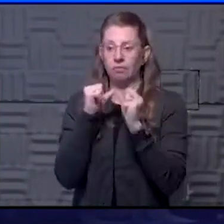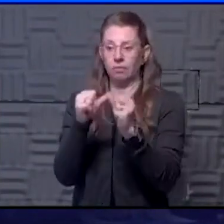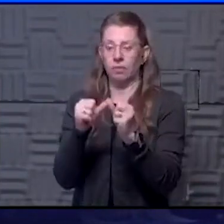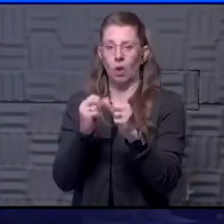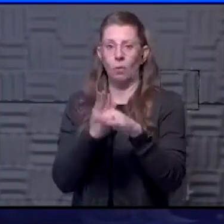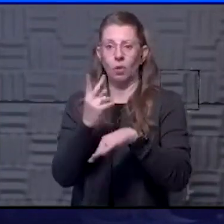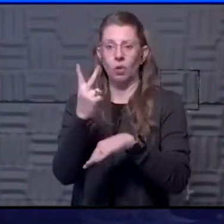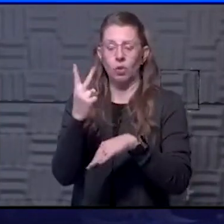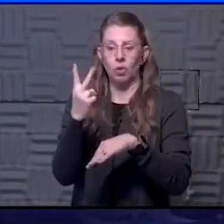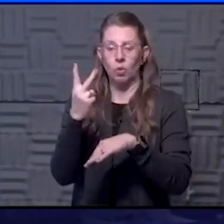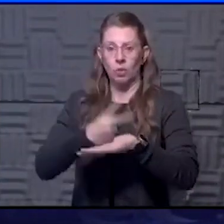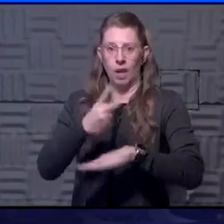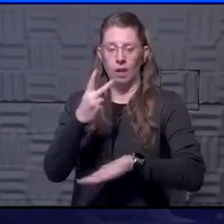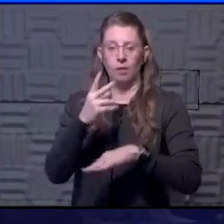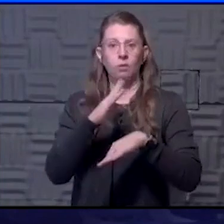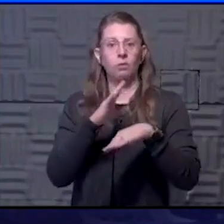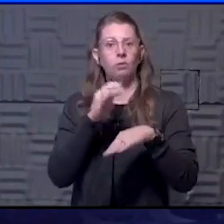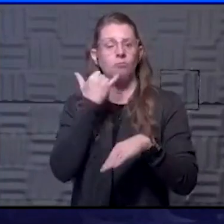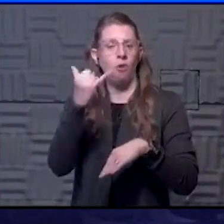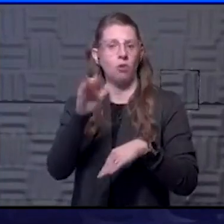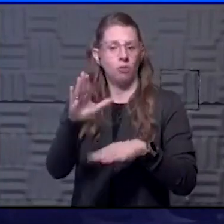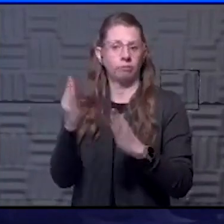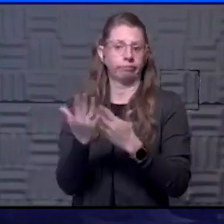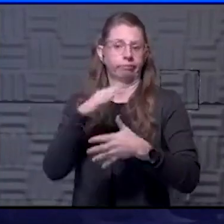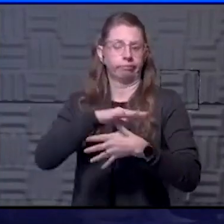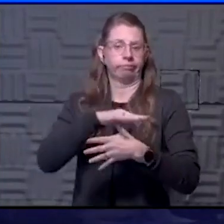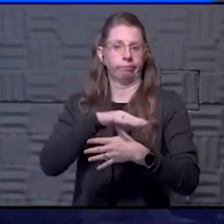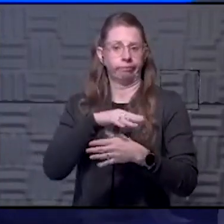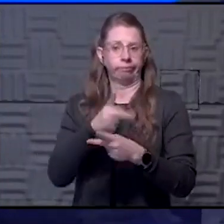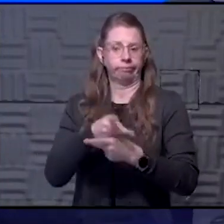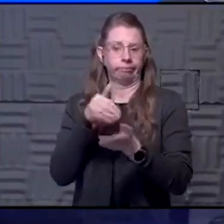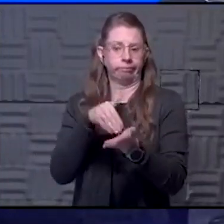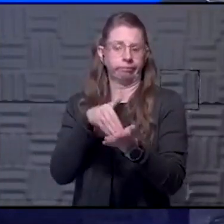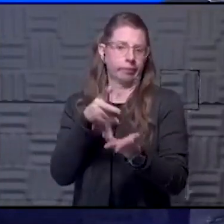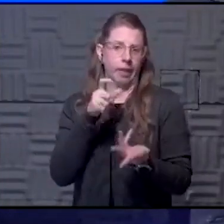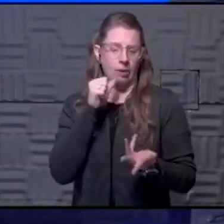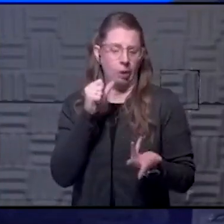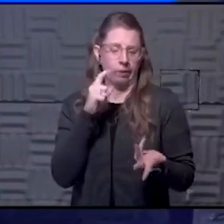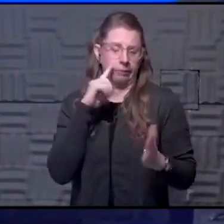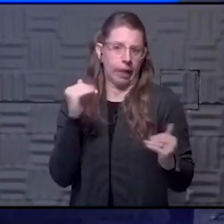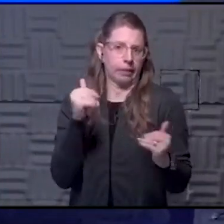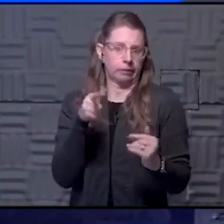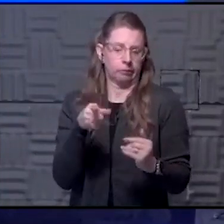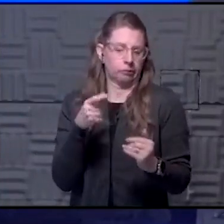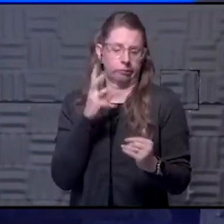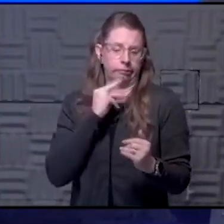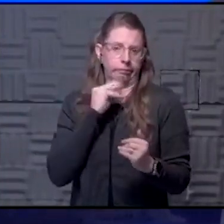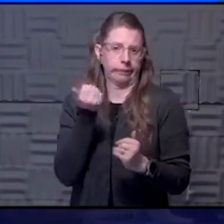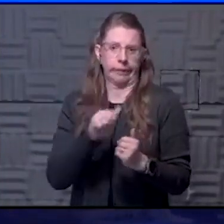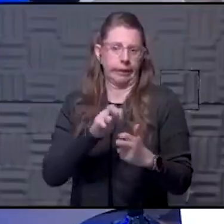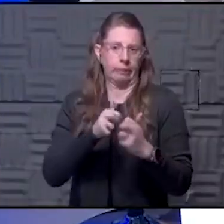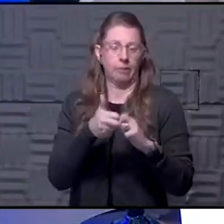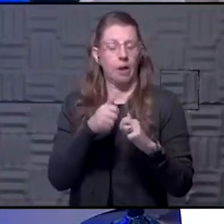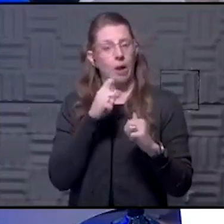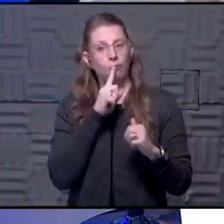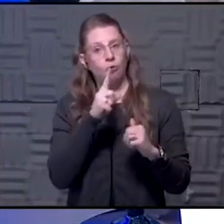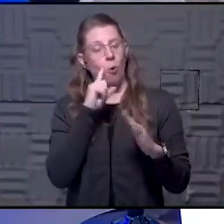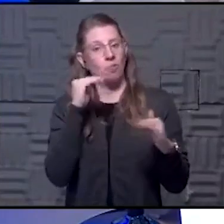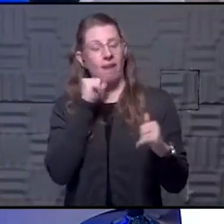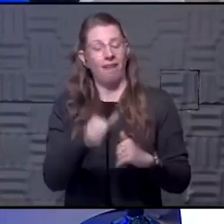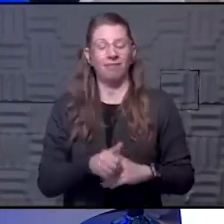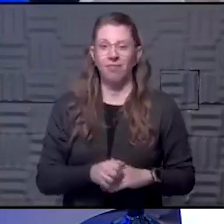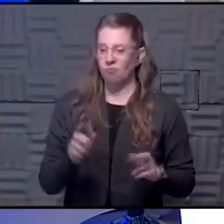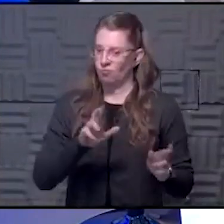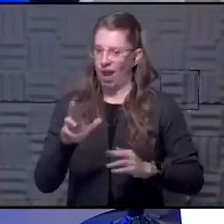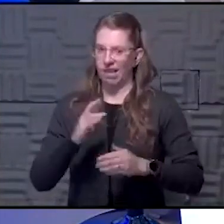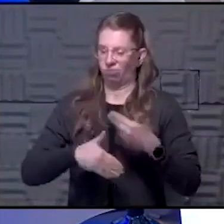please call your primary physician. Okay. Let them know, but I don't anticipate you having any problems. I sure hope not. No. I'm